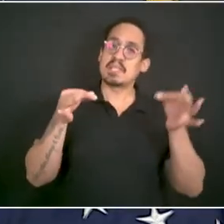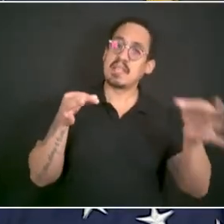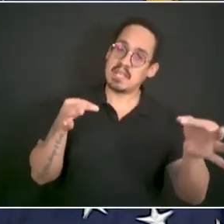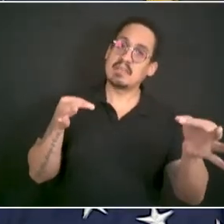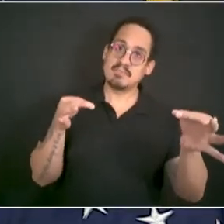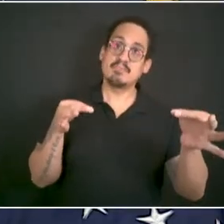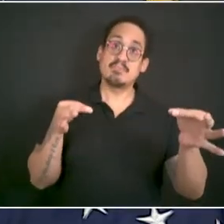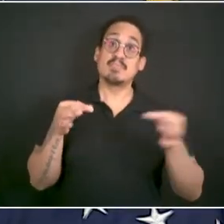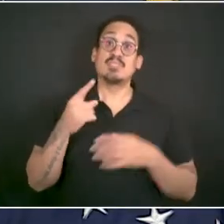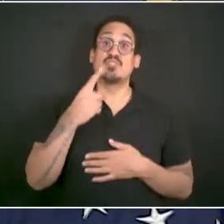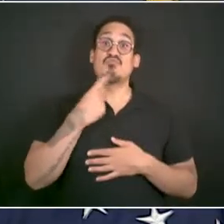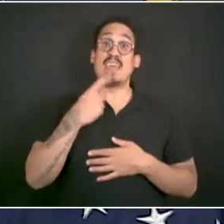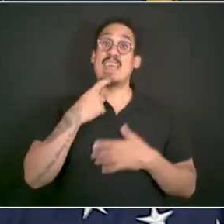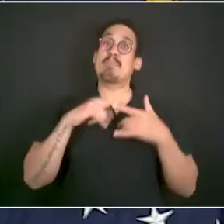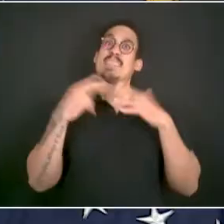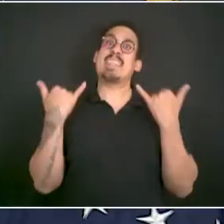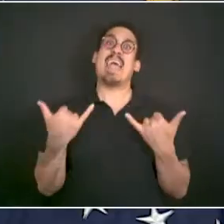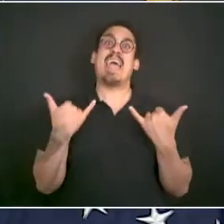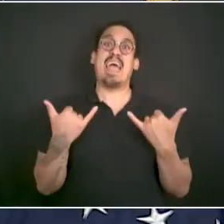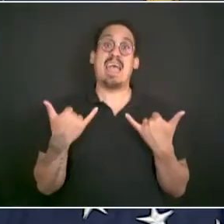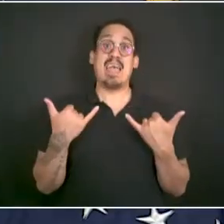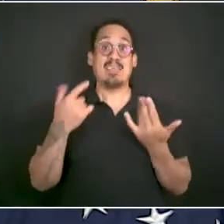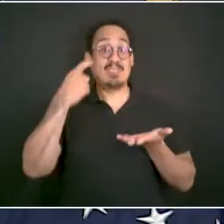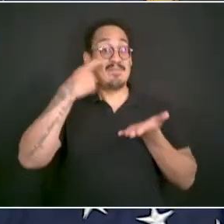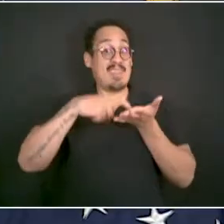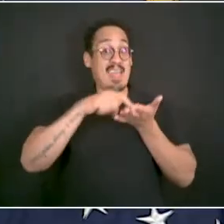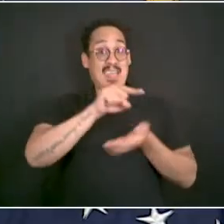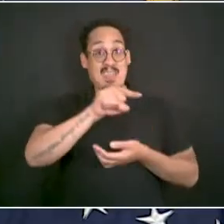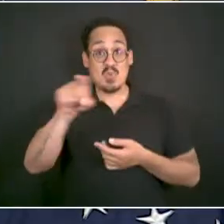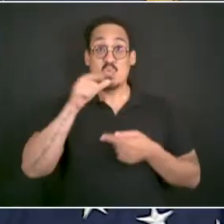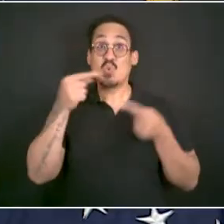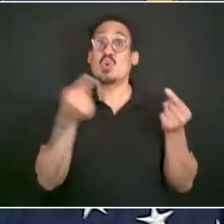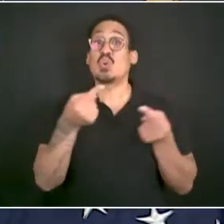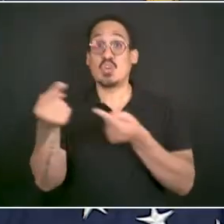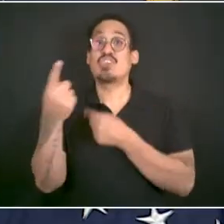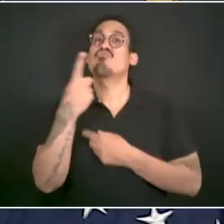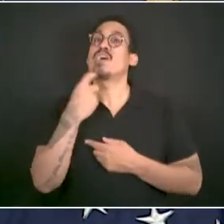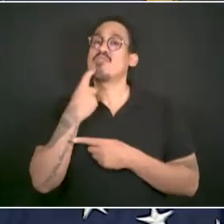away. Those were serious injuries. As we were standing there on the pier,